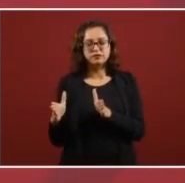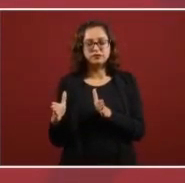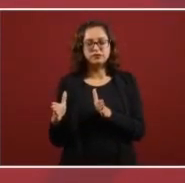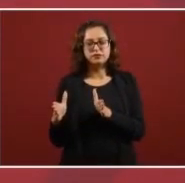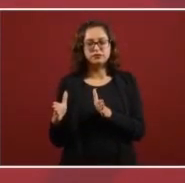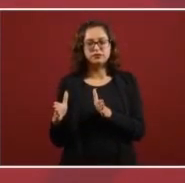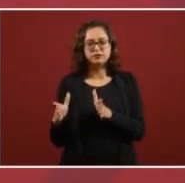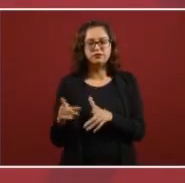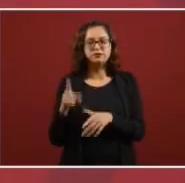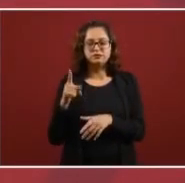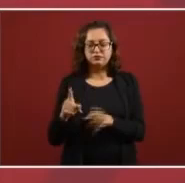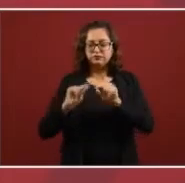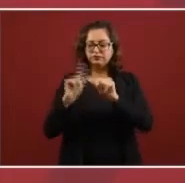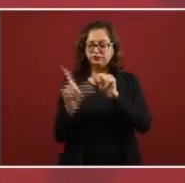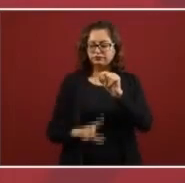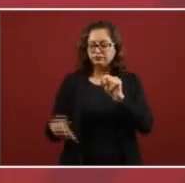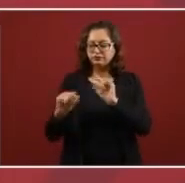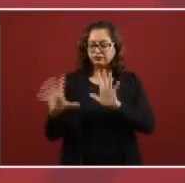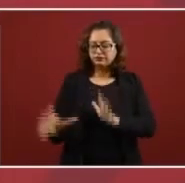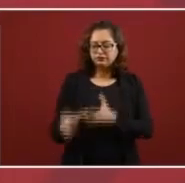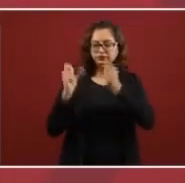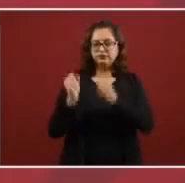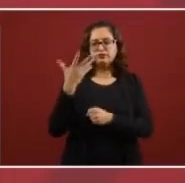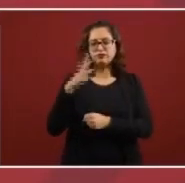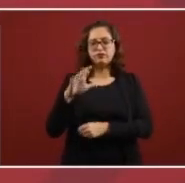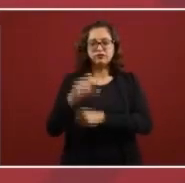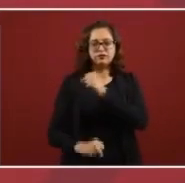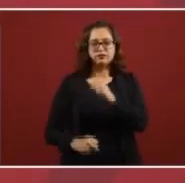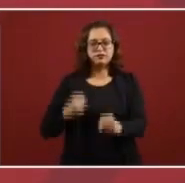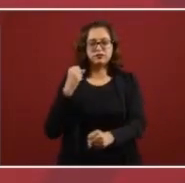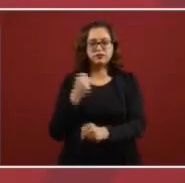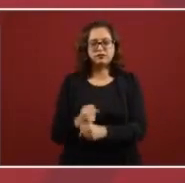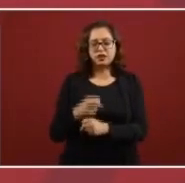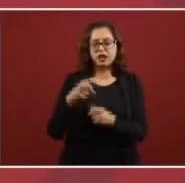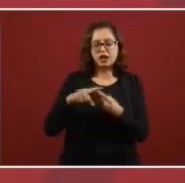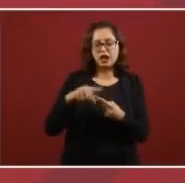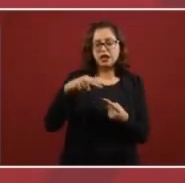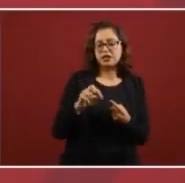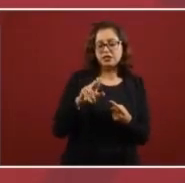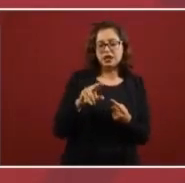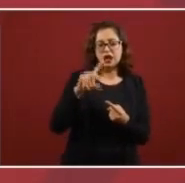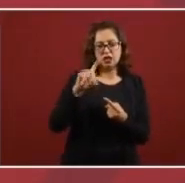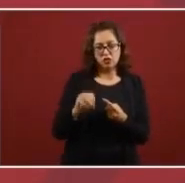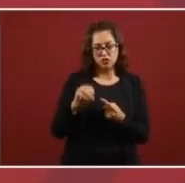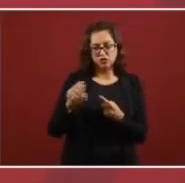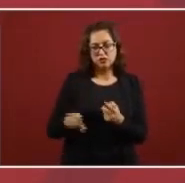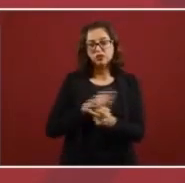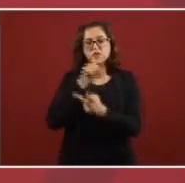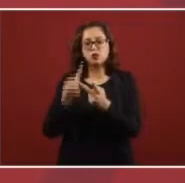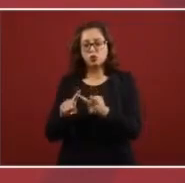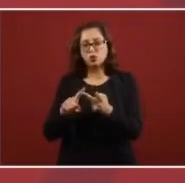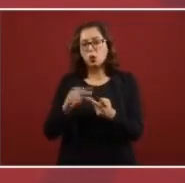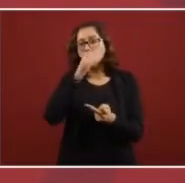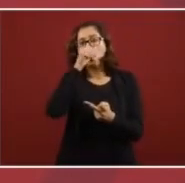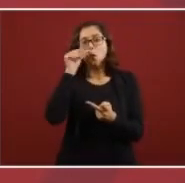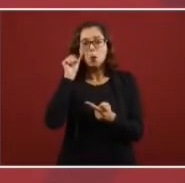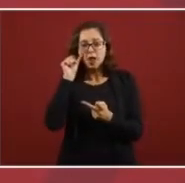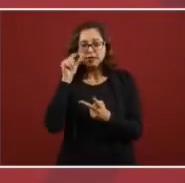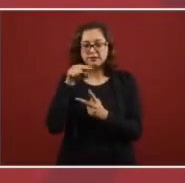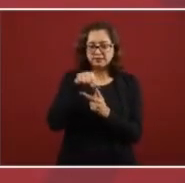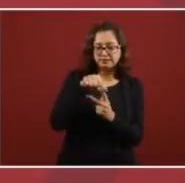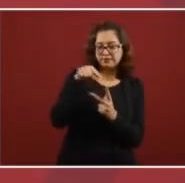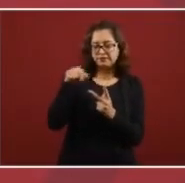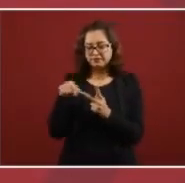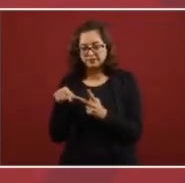la República Restaurada, the, unos 10 años within the restored republic. De Juárez y de Lerdo.